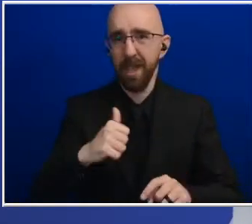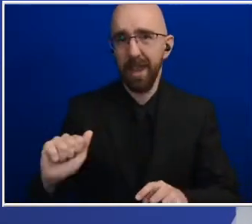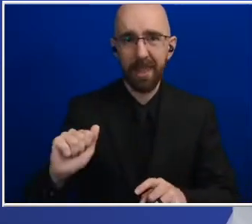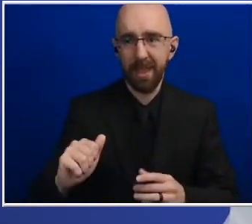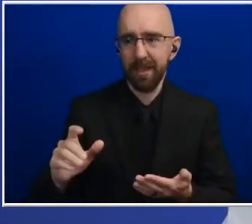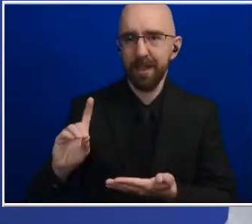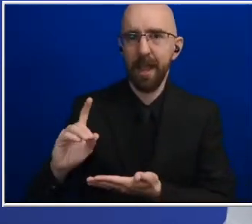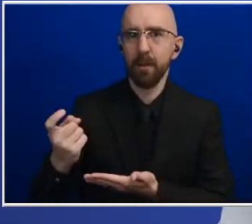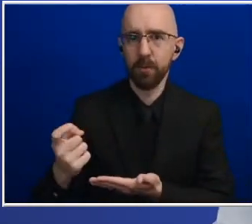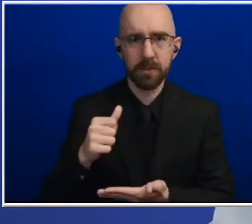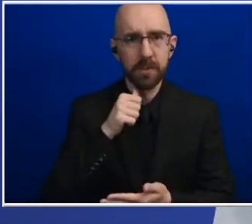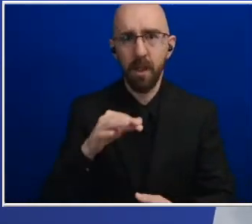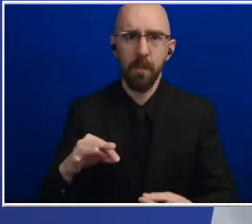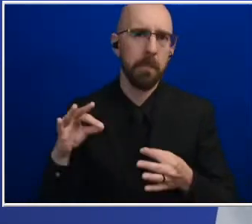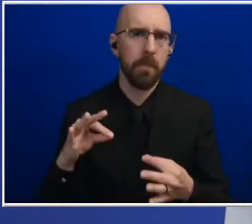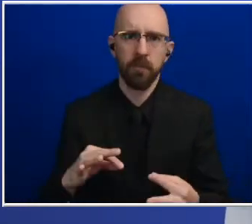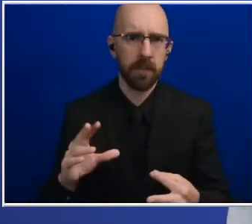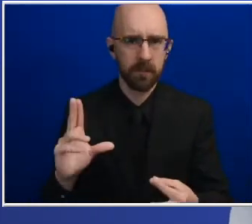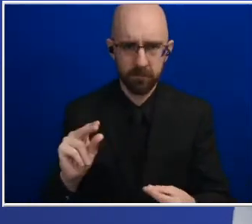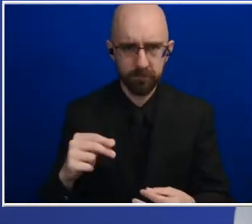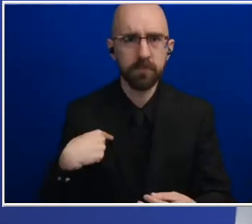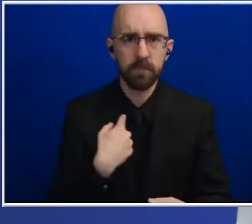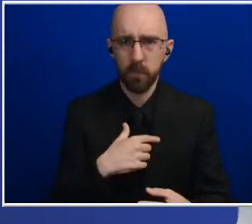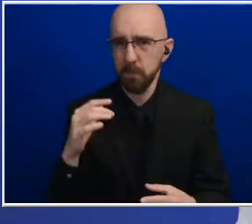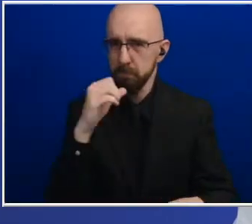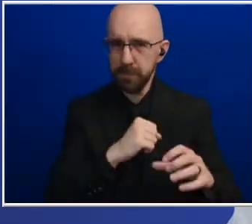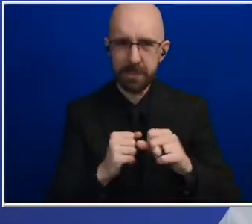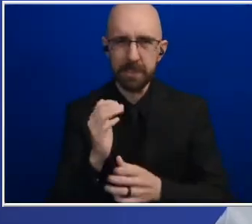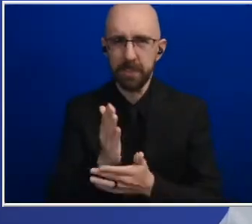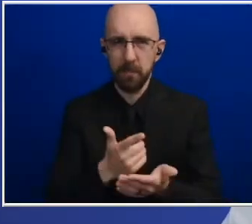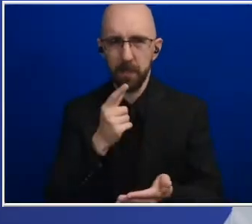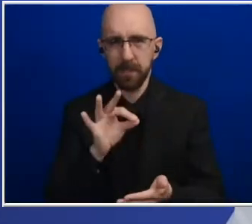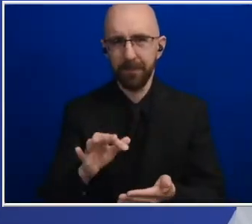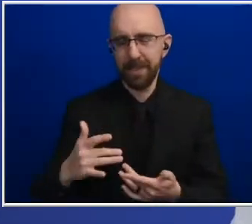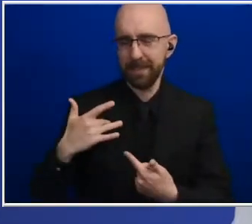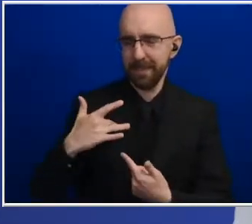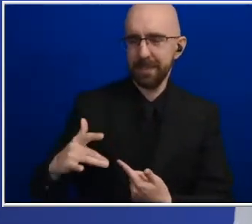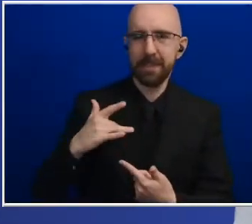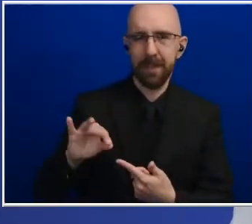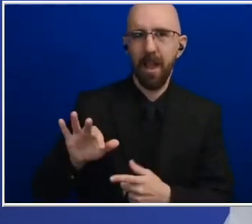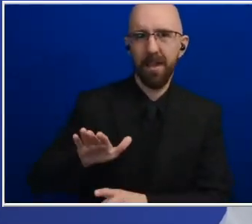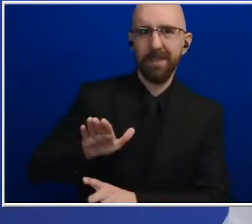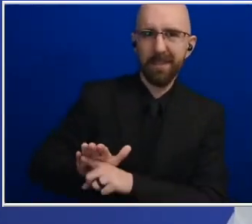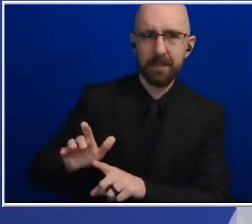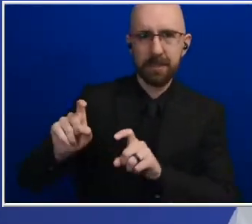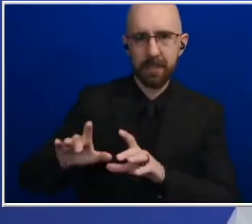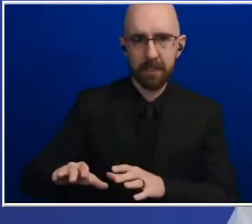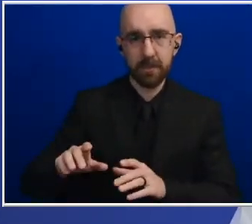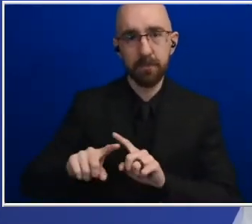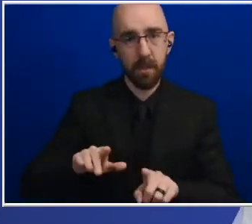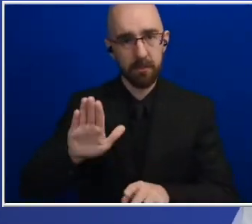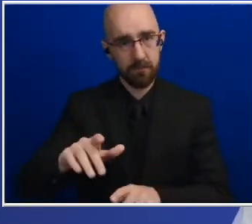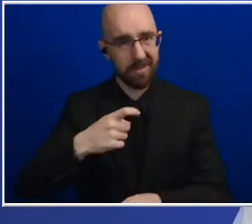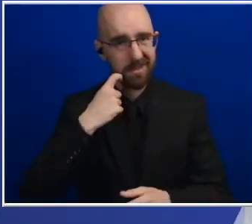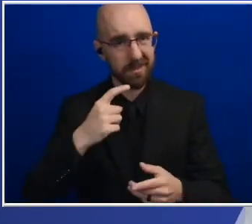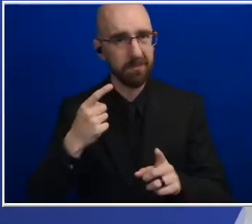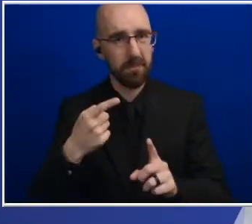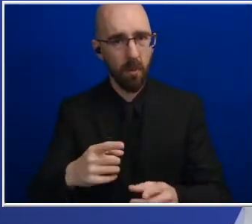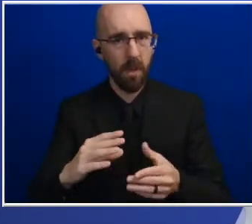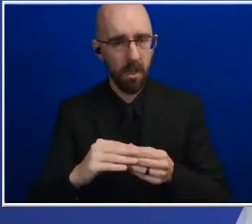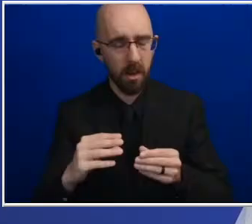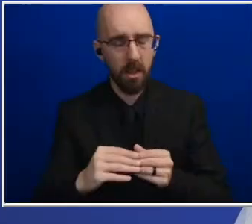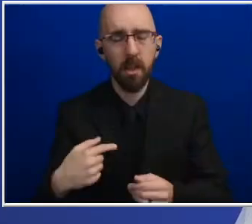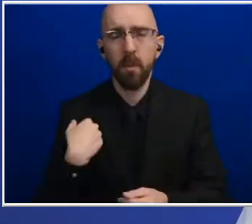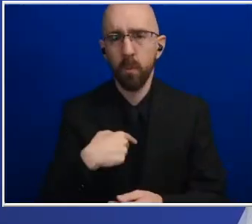perfect. And so we do miss some of those because of the sensitivity of the test. But to Dr. Poland's point, we know and understand that